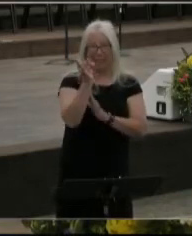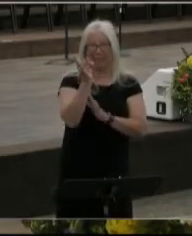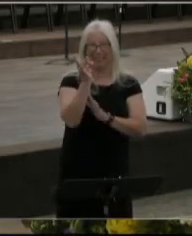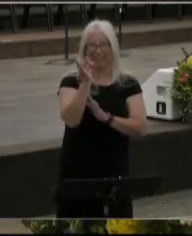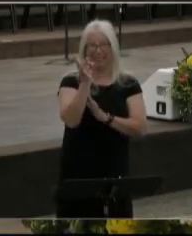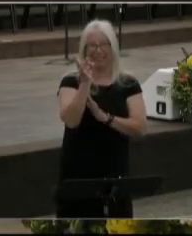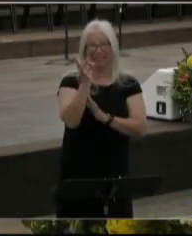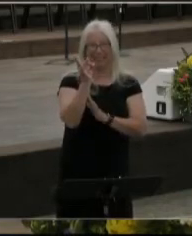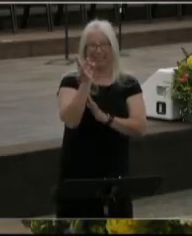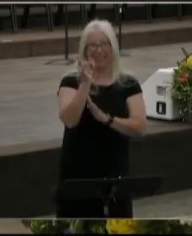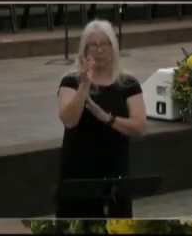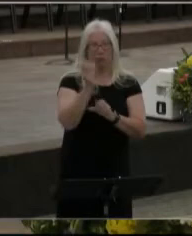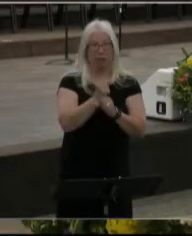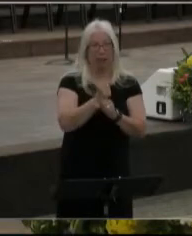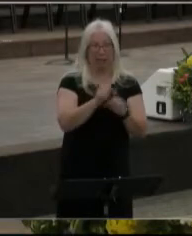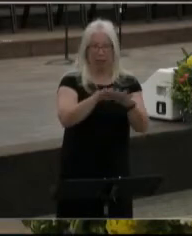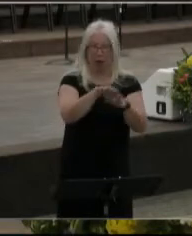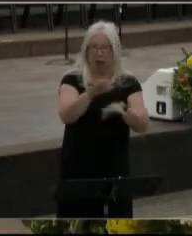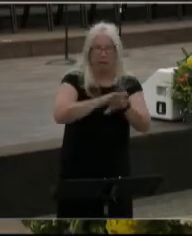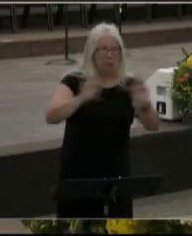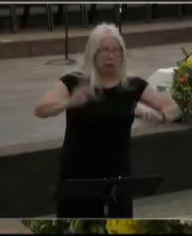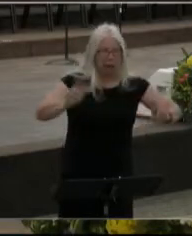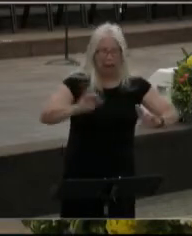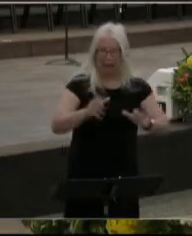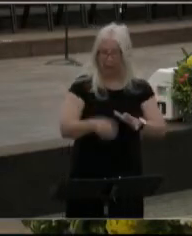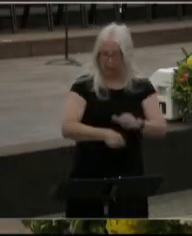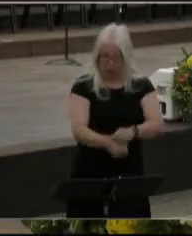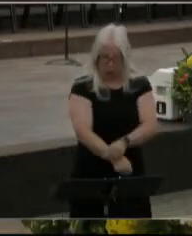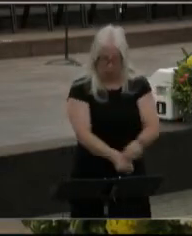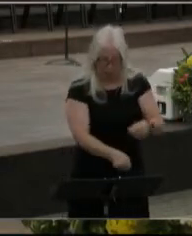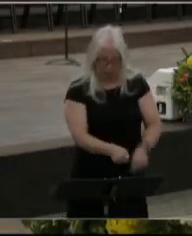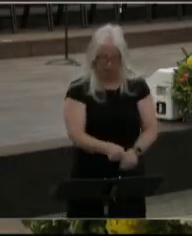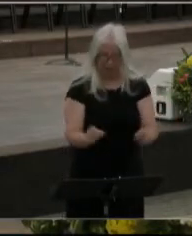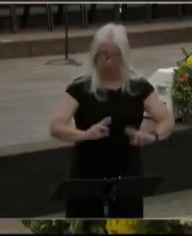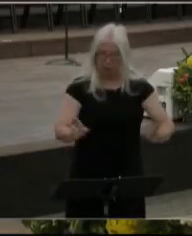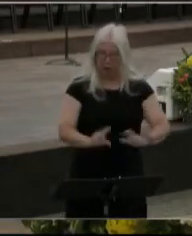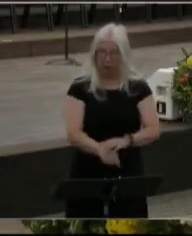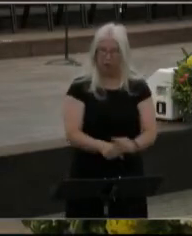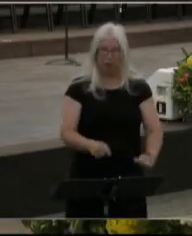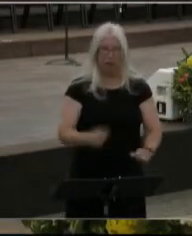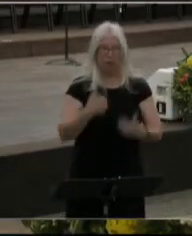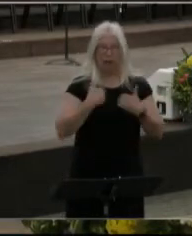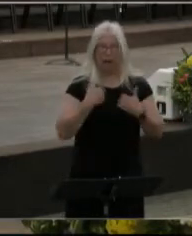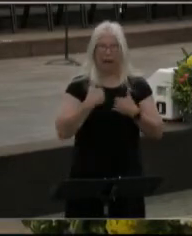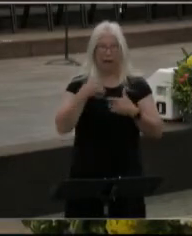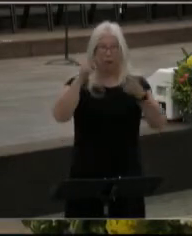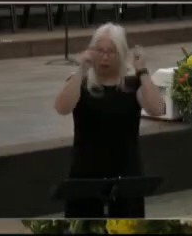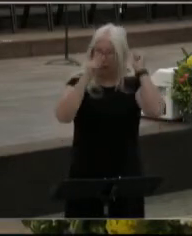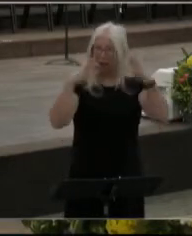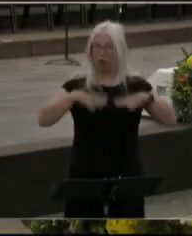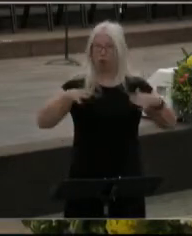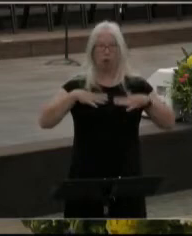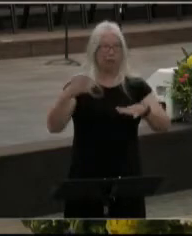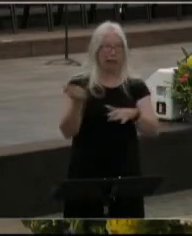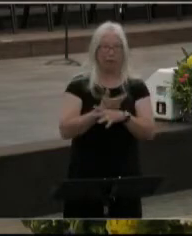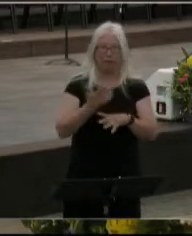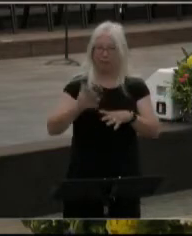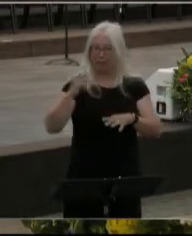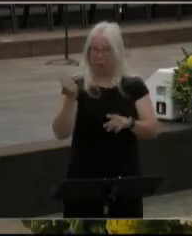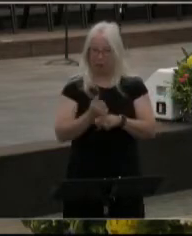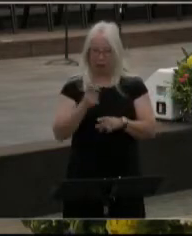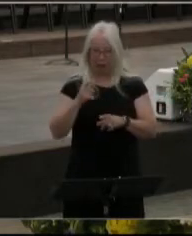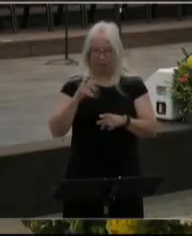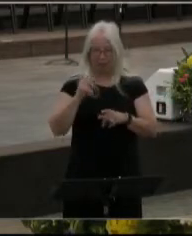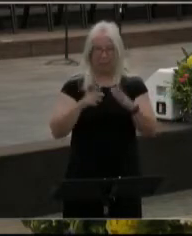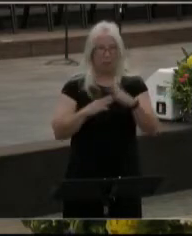8 seconds. And you can get your gloves ready and you can get roped in and tethered in and you can have your hat and your clothes and everything and you can have every